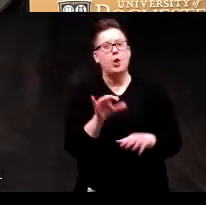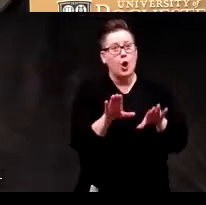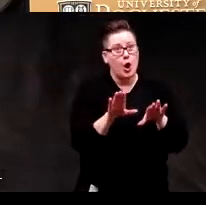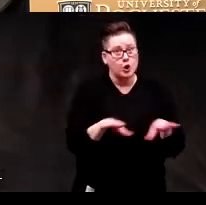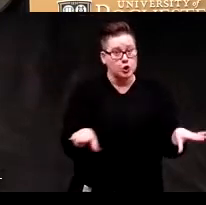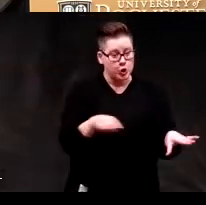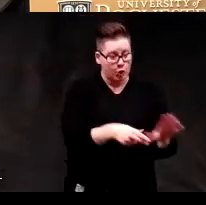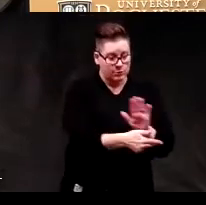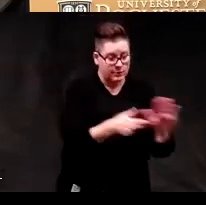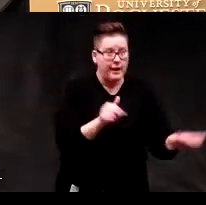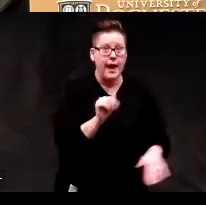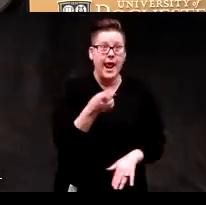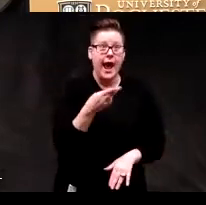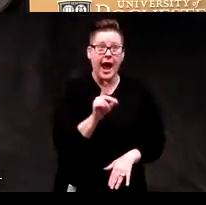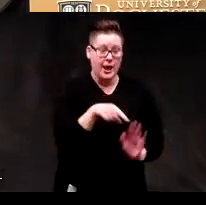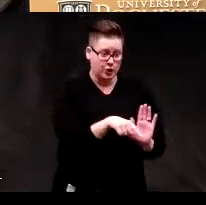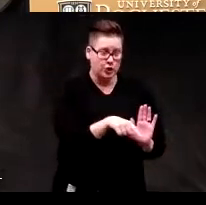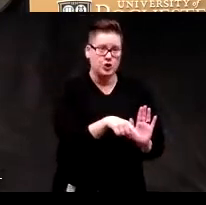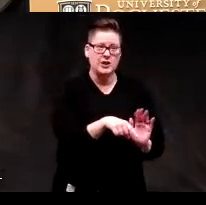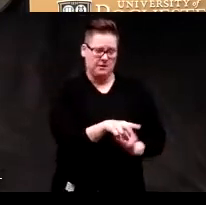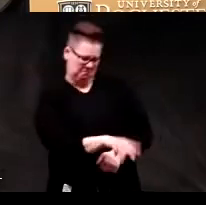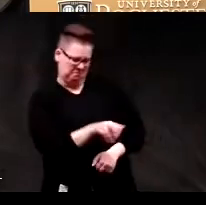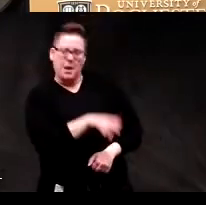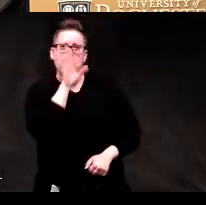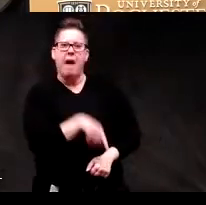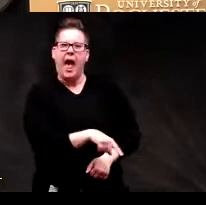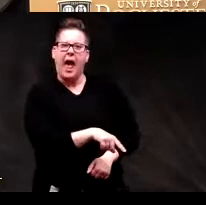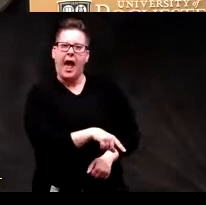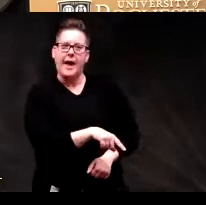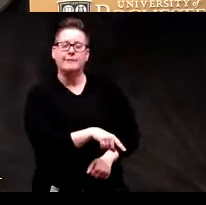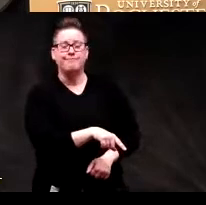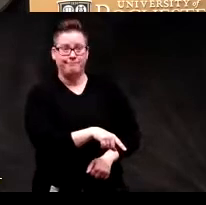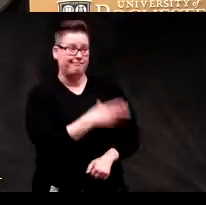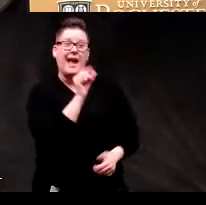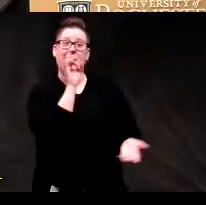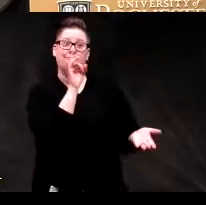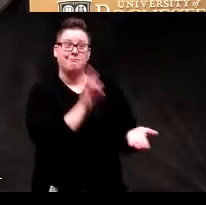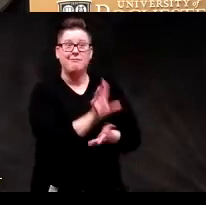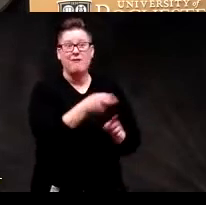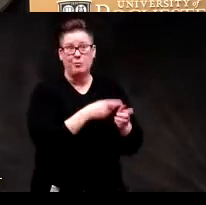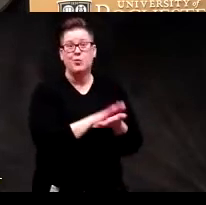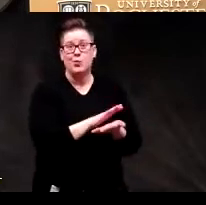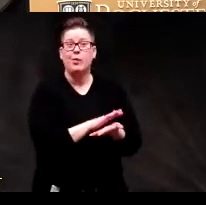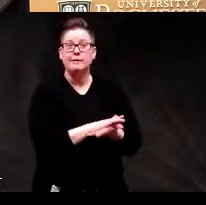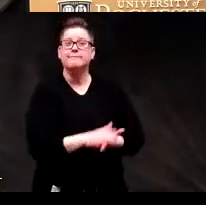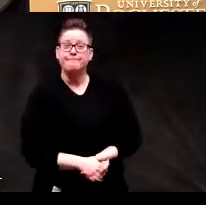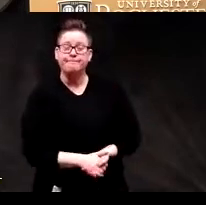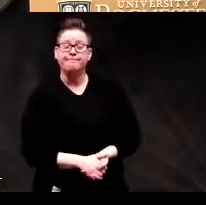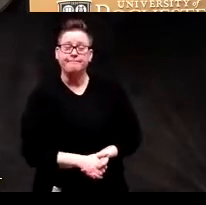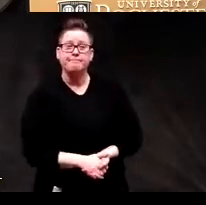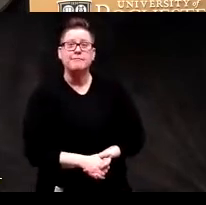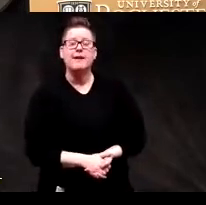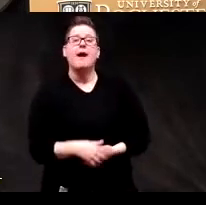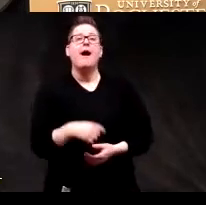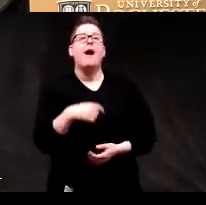children diagnosed with ADHD are perceived as bad. They're expelled from our schools. And